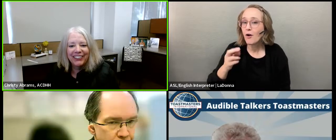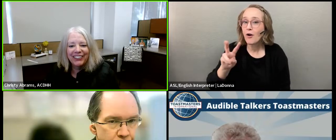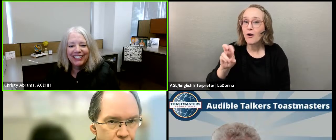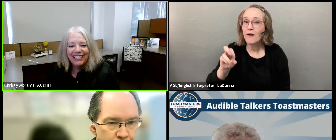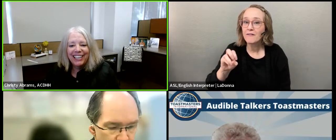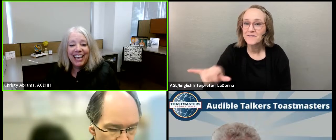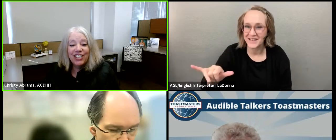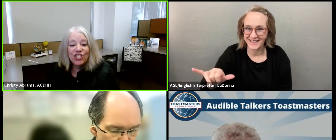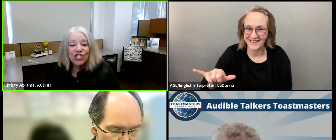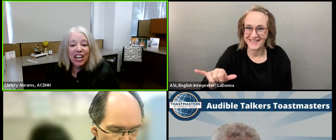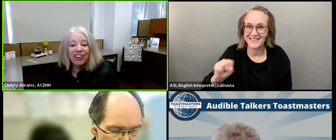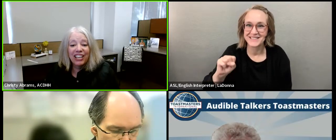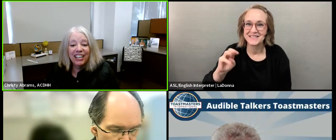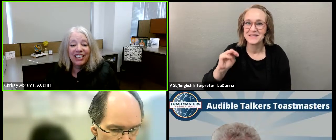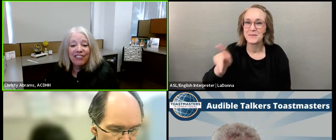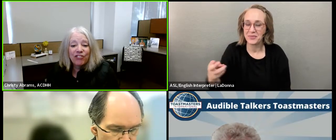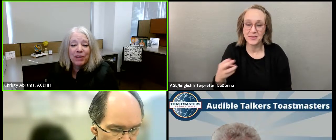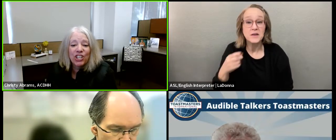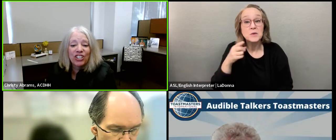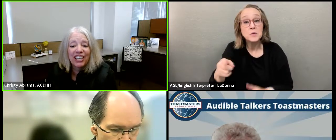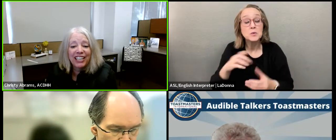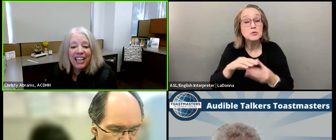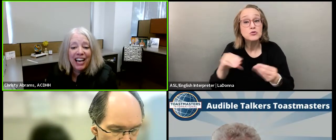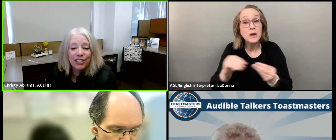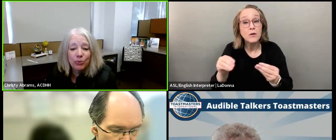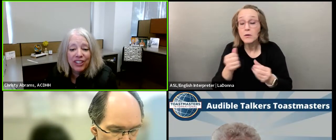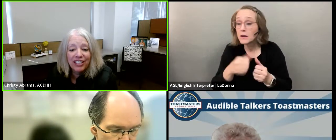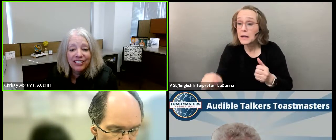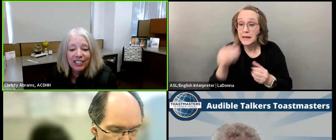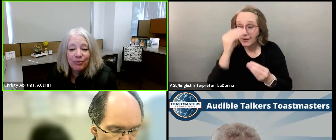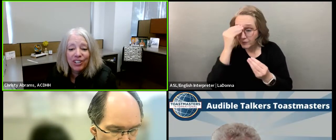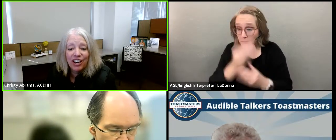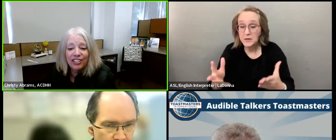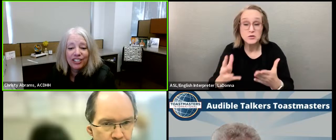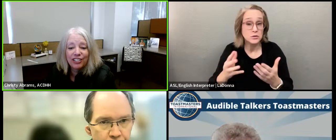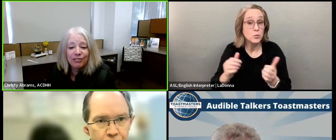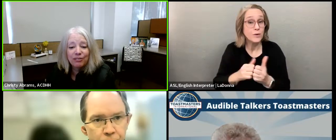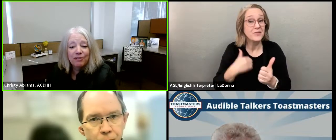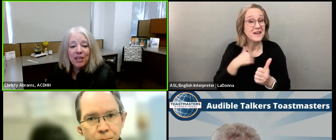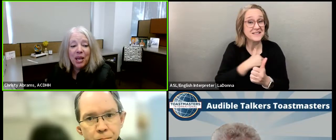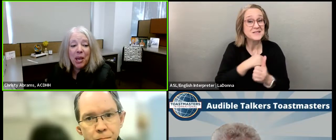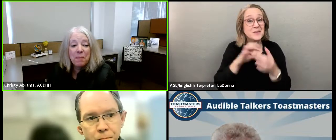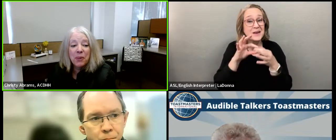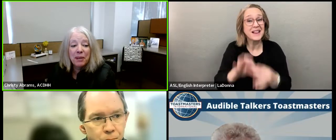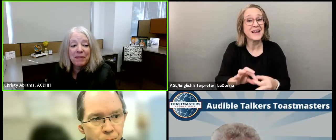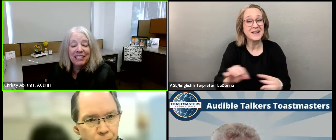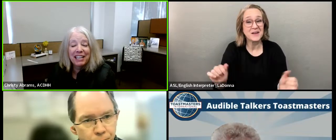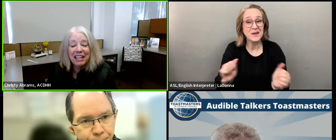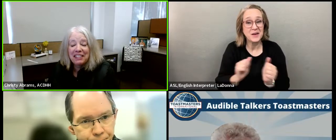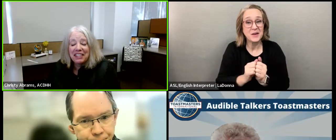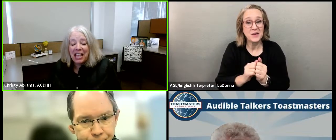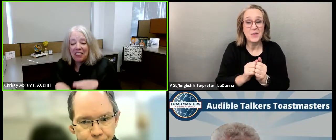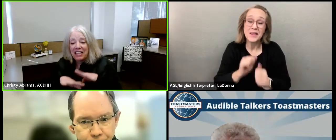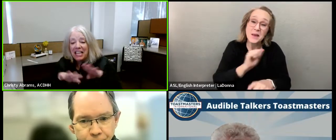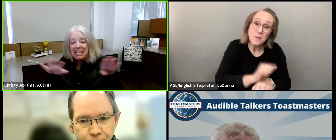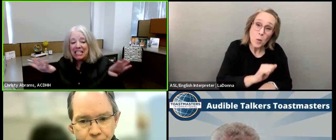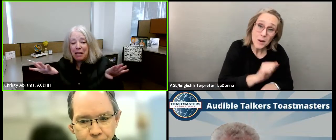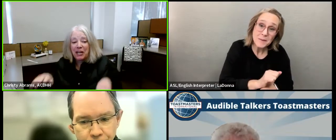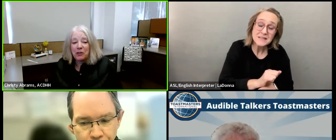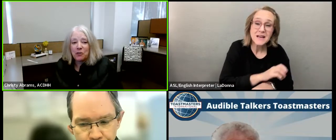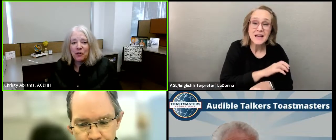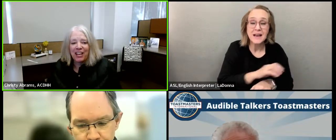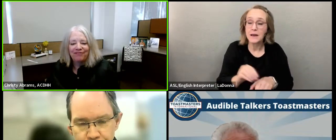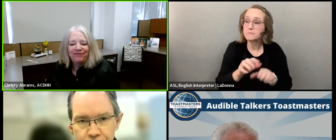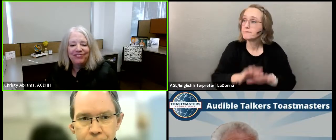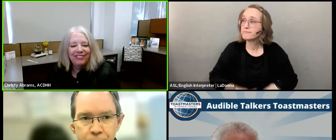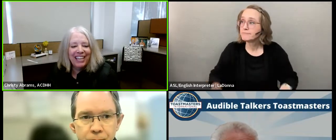on here and share any information that he has with us in regards to employment and the